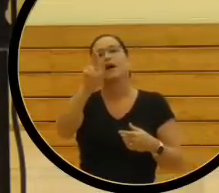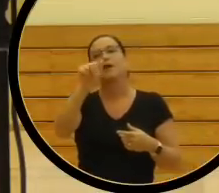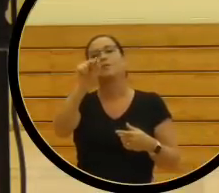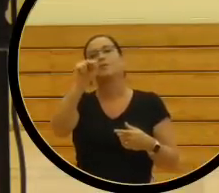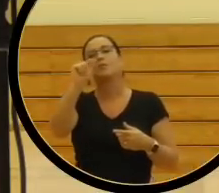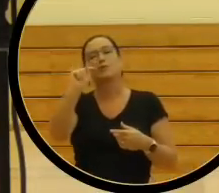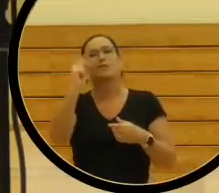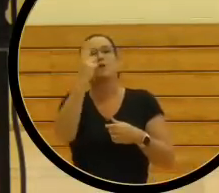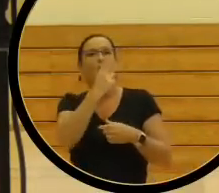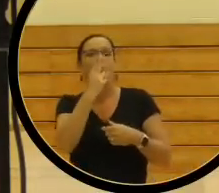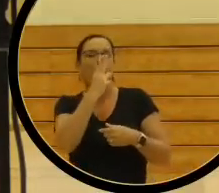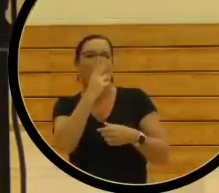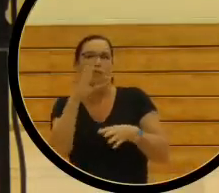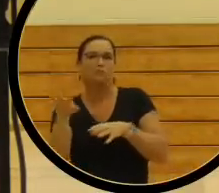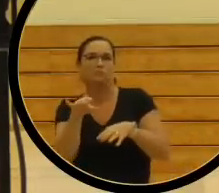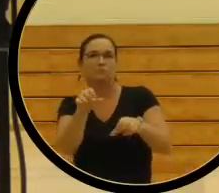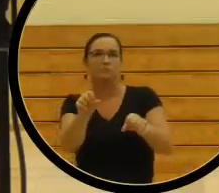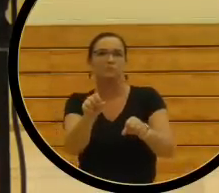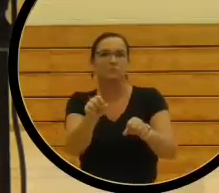function.